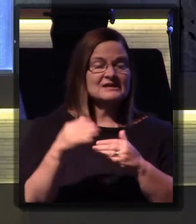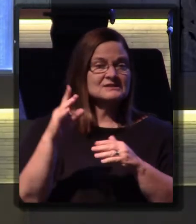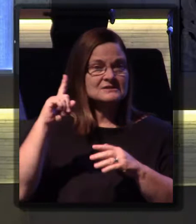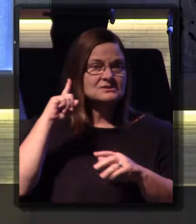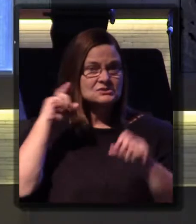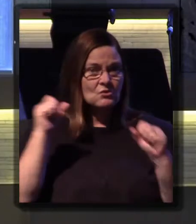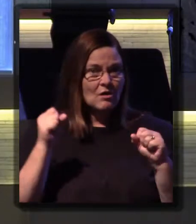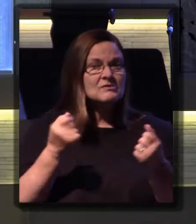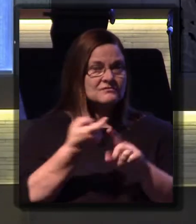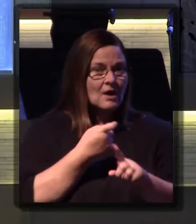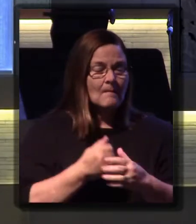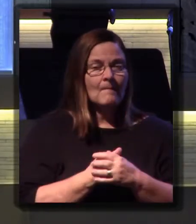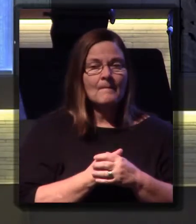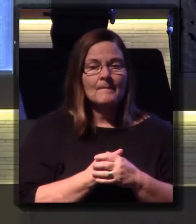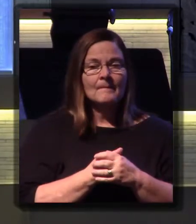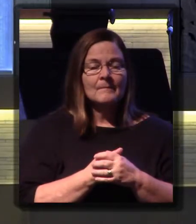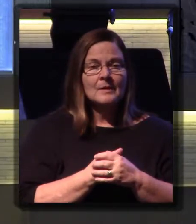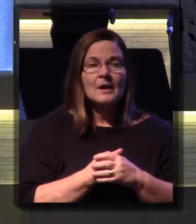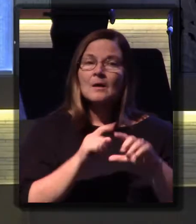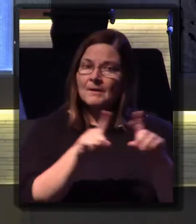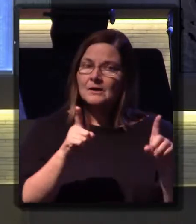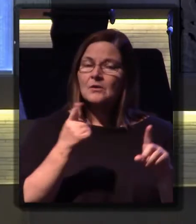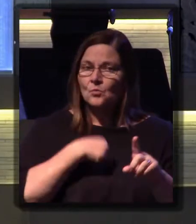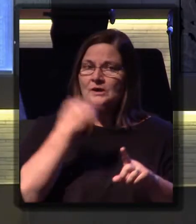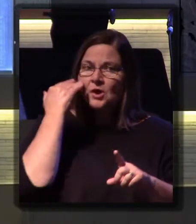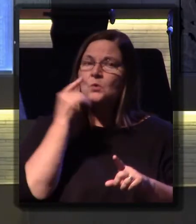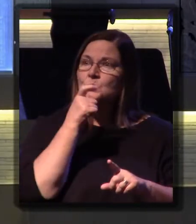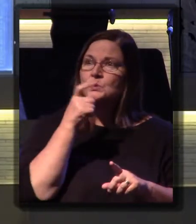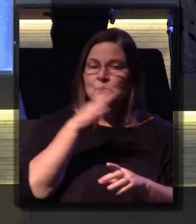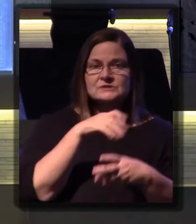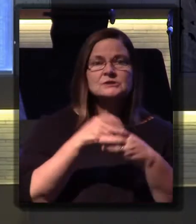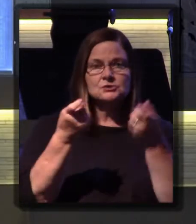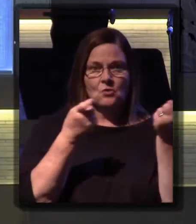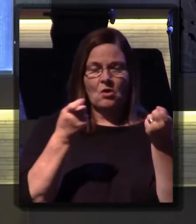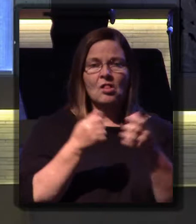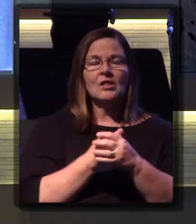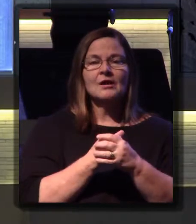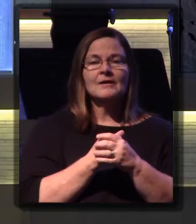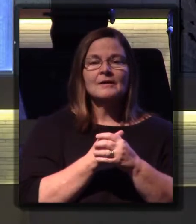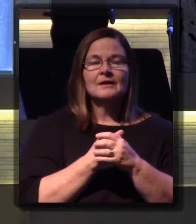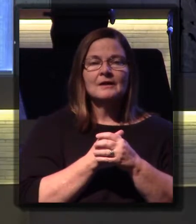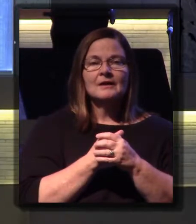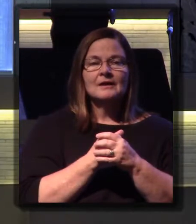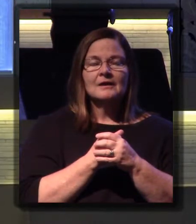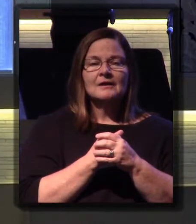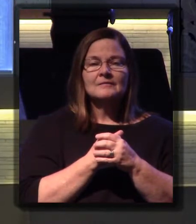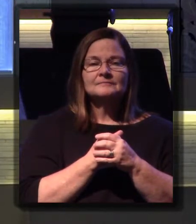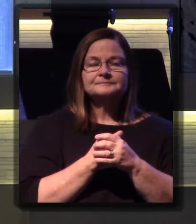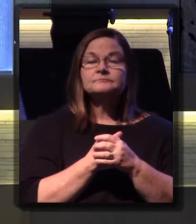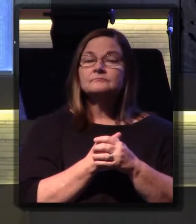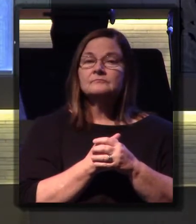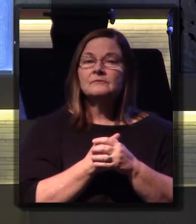You just never know where the next storm will come from. But you do know who is still